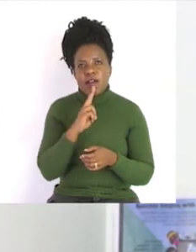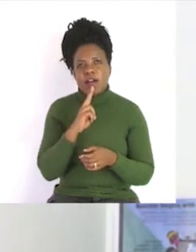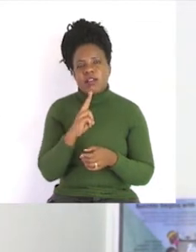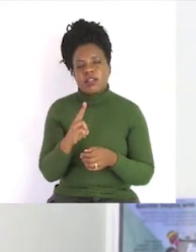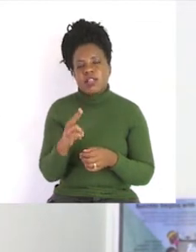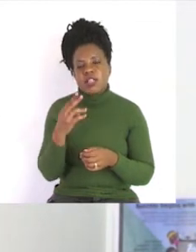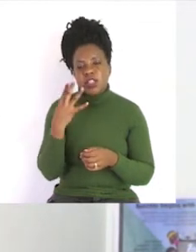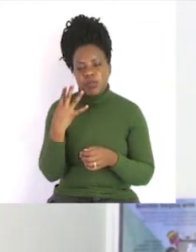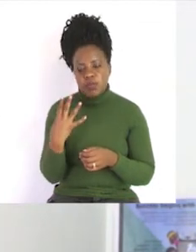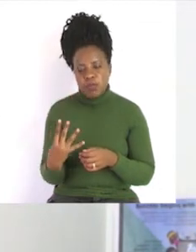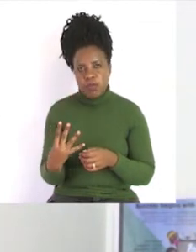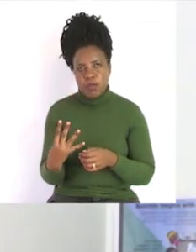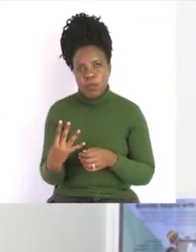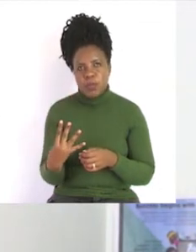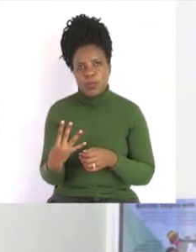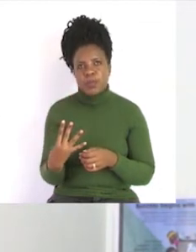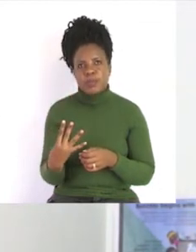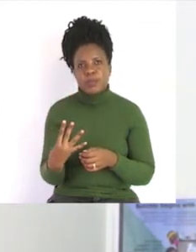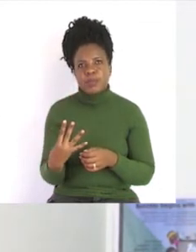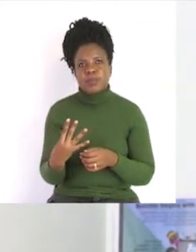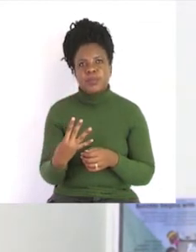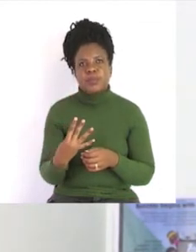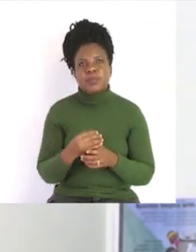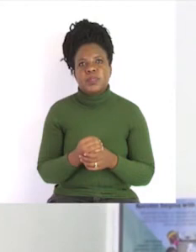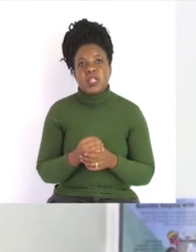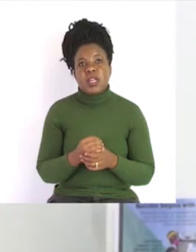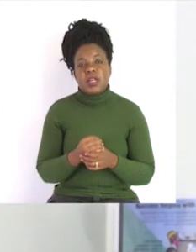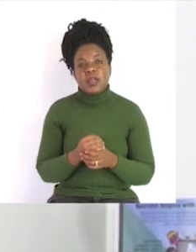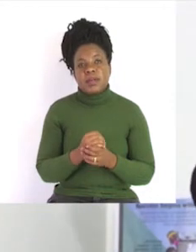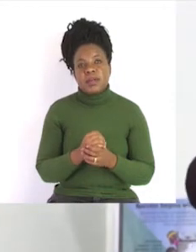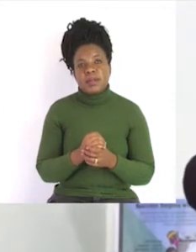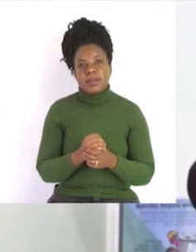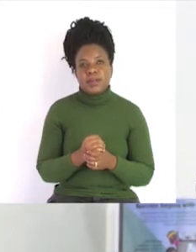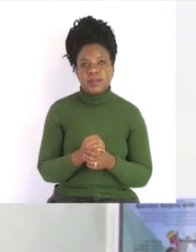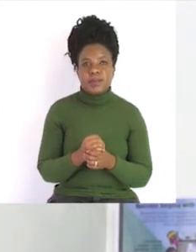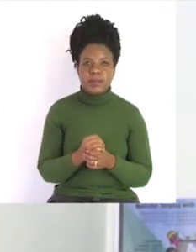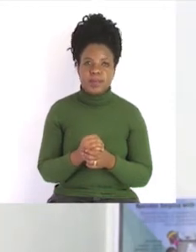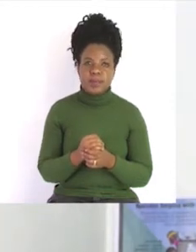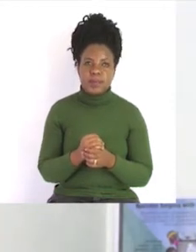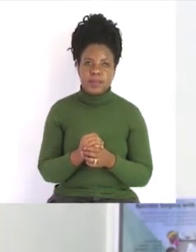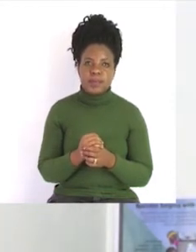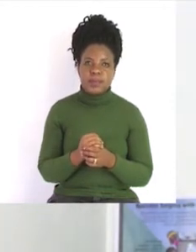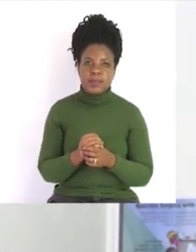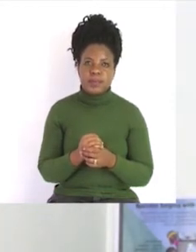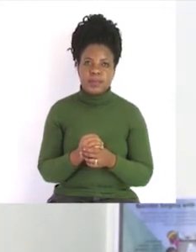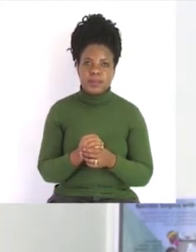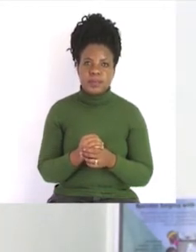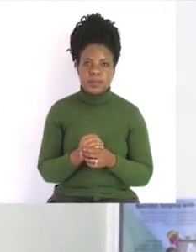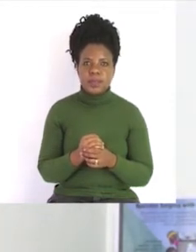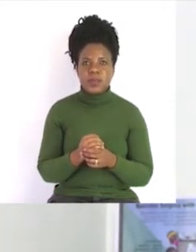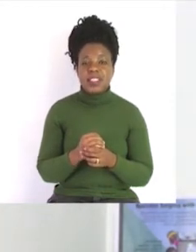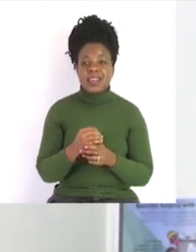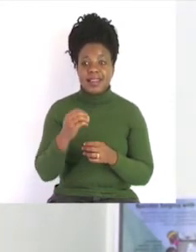3 minus 3 will give me nothing, so we can just make a dot. And then lastly, we